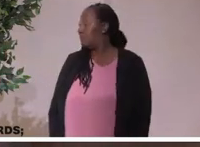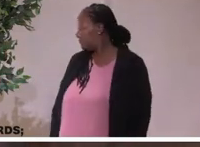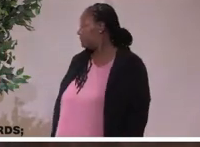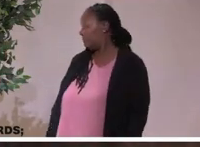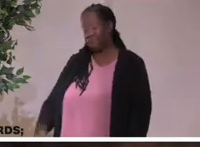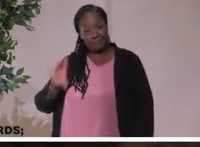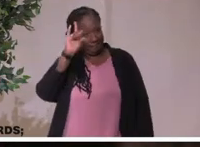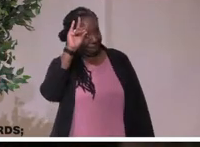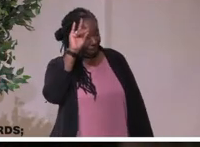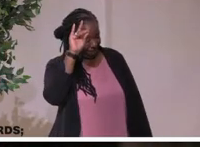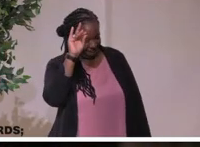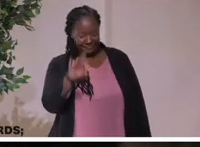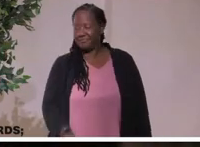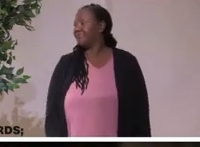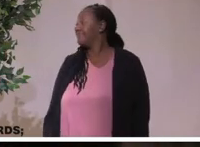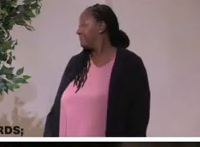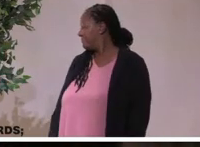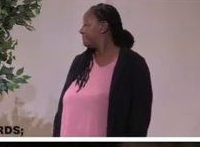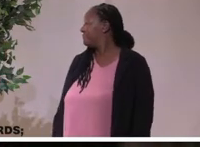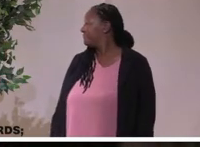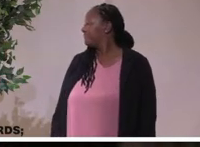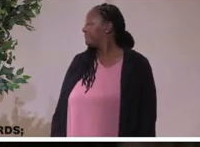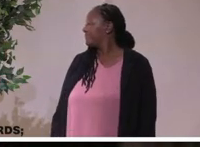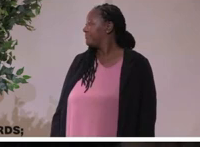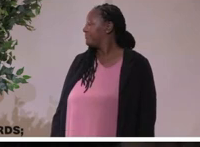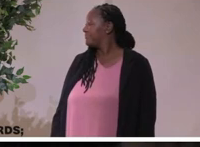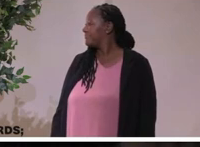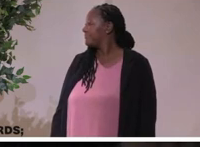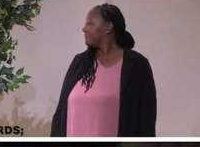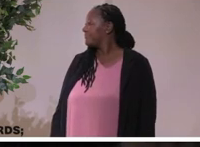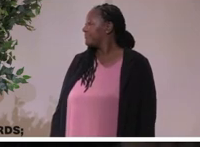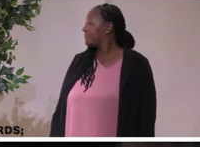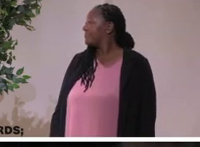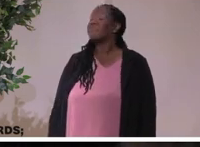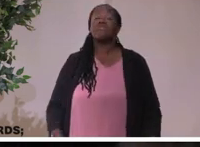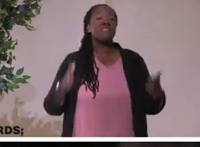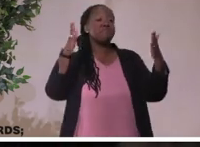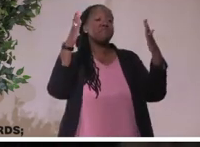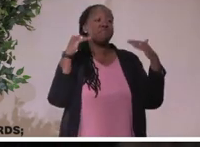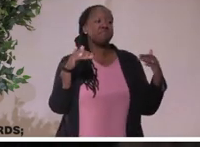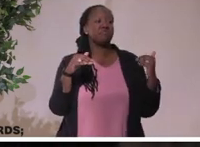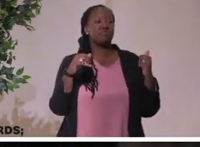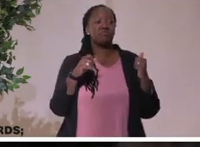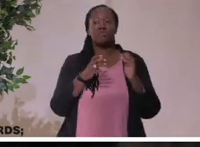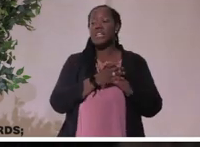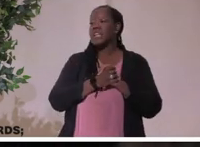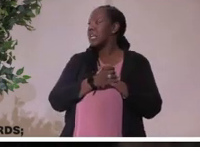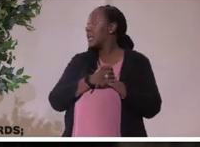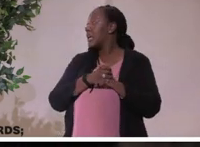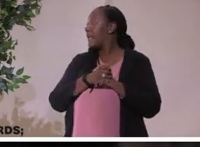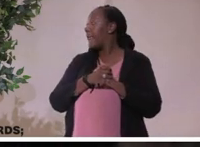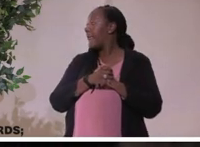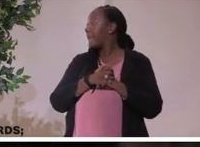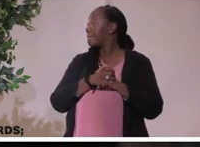Yes, God. Yes. Okay, so I do want to lead this conversation real quick, or this quick question